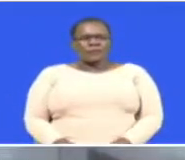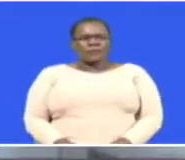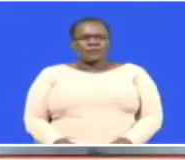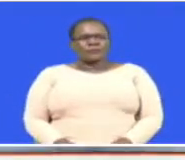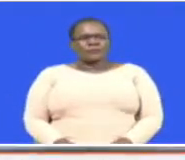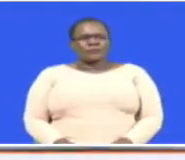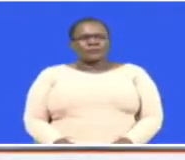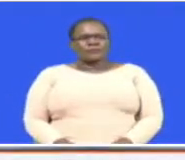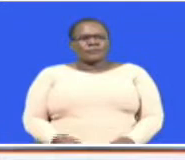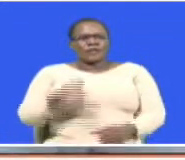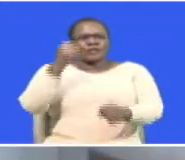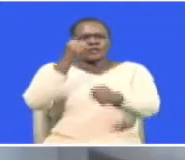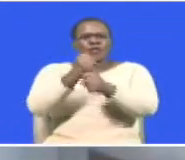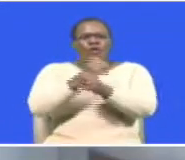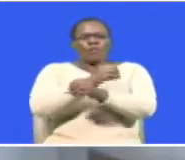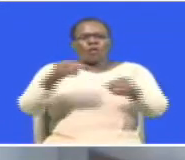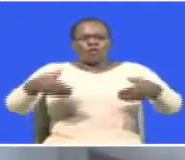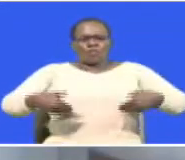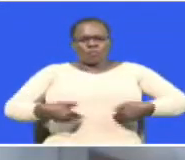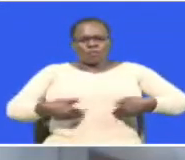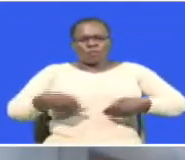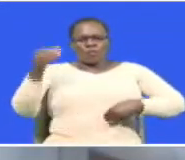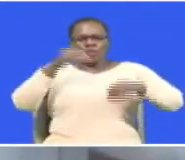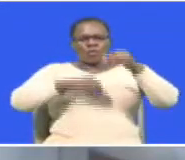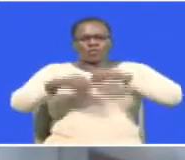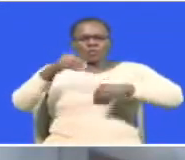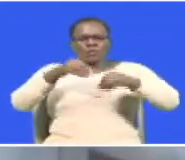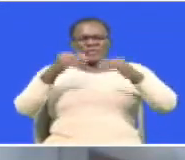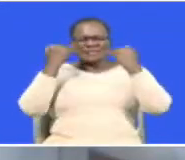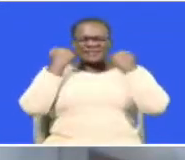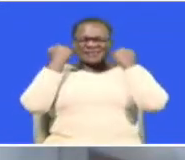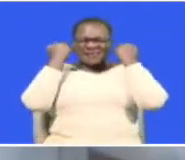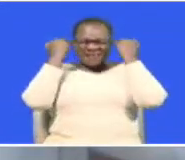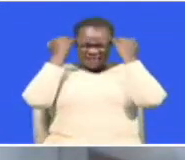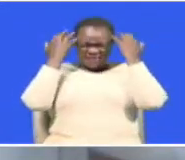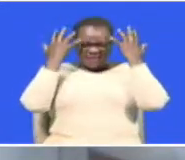ukosefu wa ajira kwa vijana umechangia pakubwa katika msongo wa mawazo na matatizo mengine.